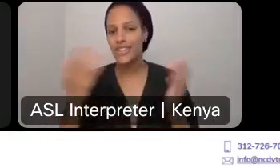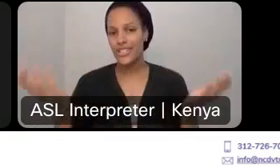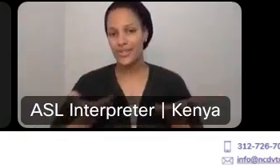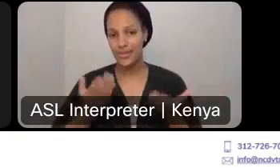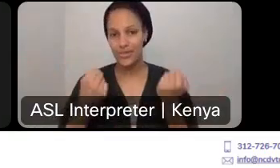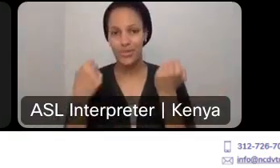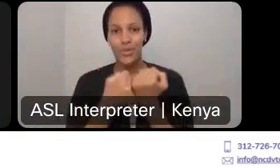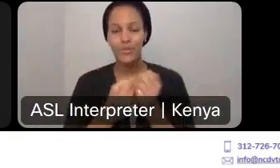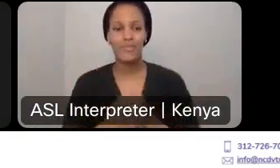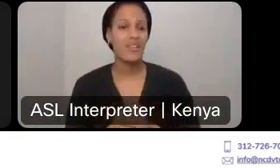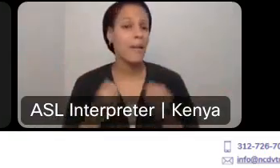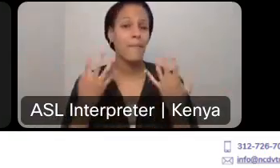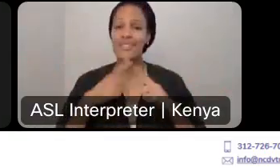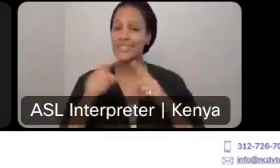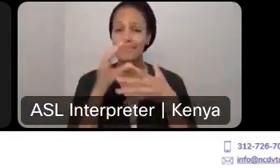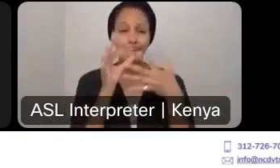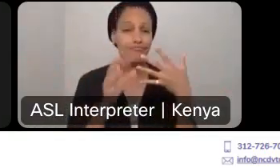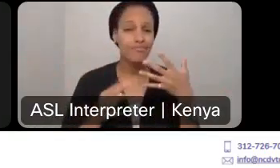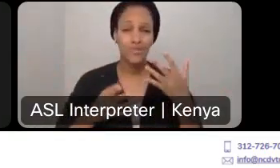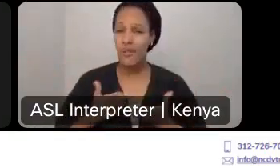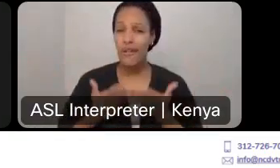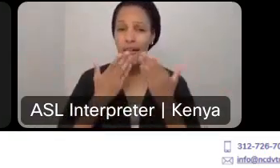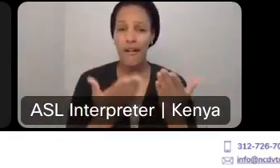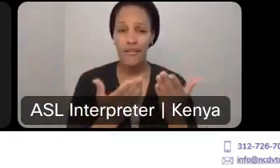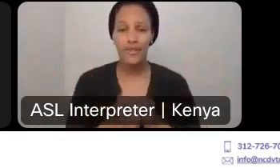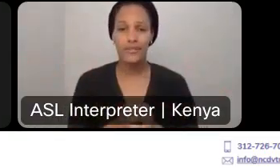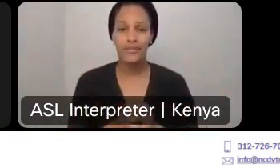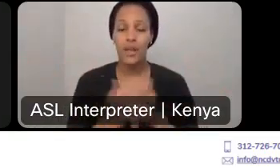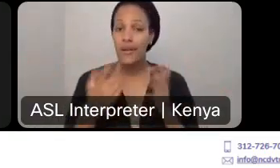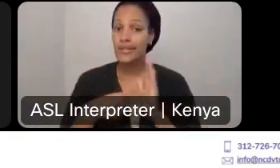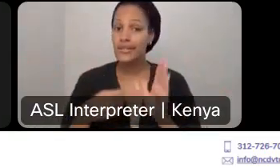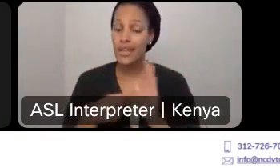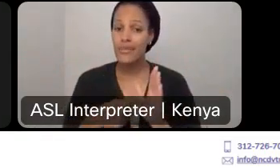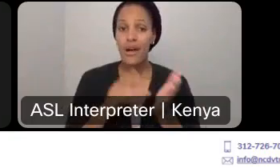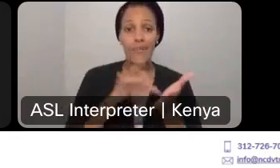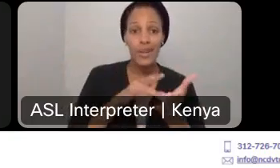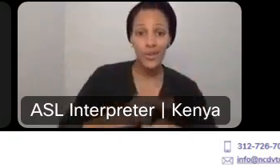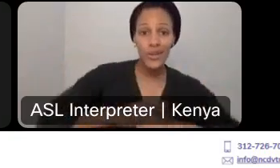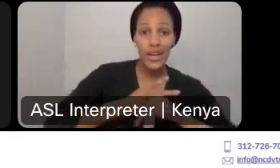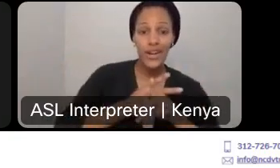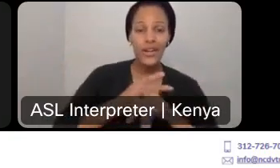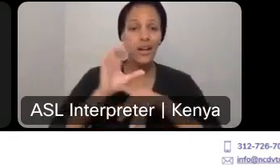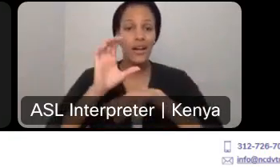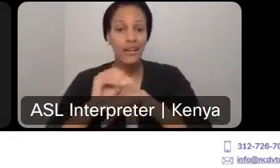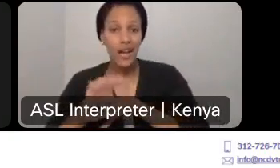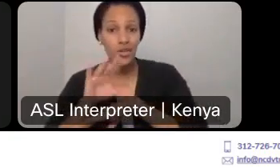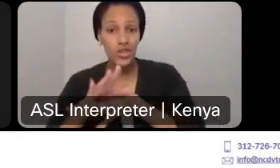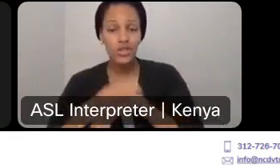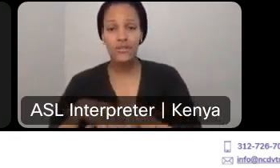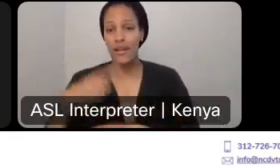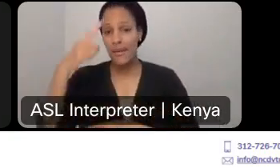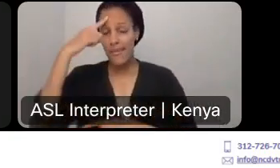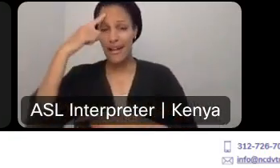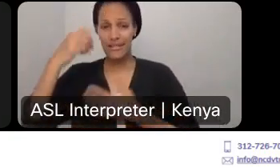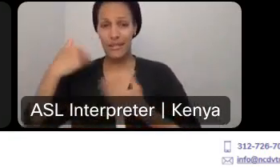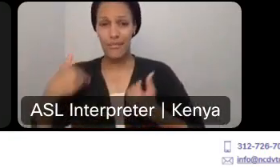of options we can offer, including access to medical care, a counselor, mind-body practices,